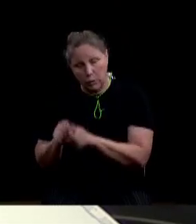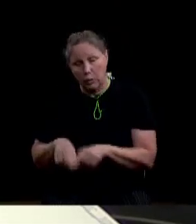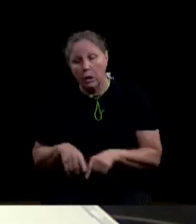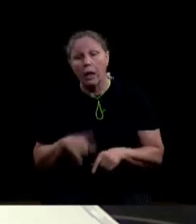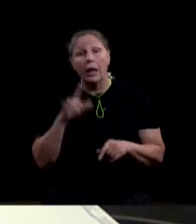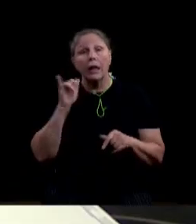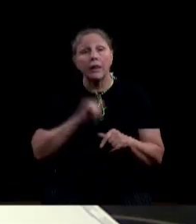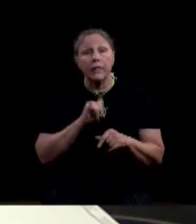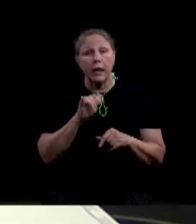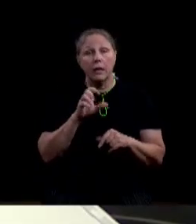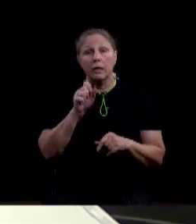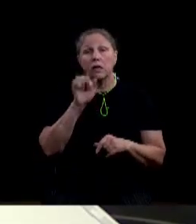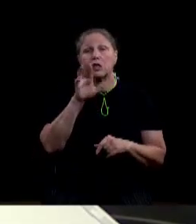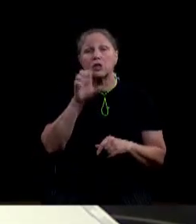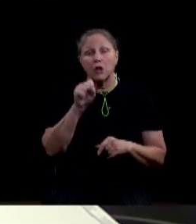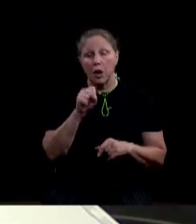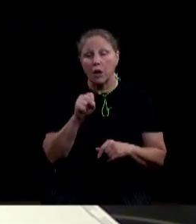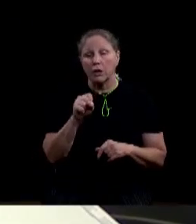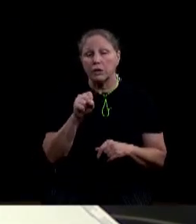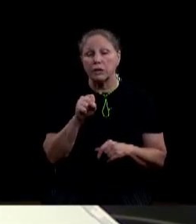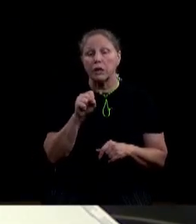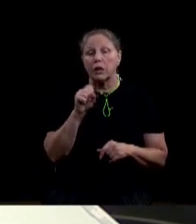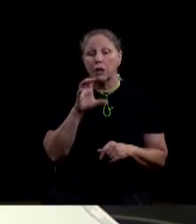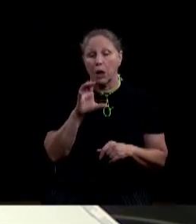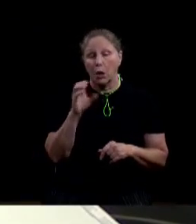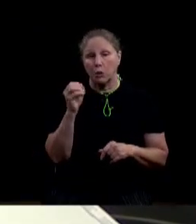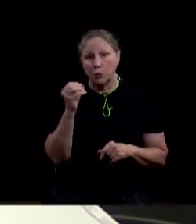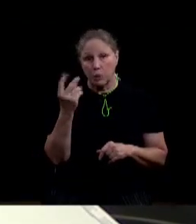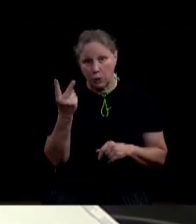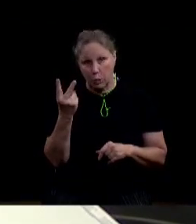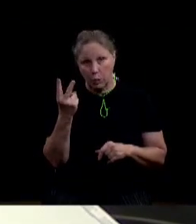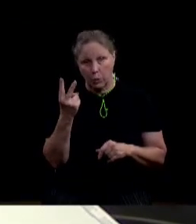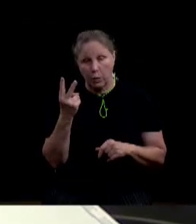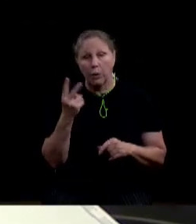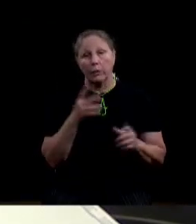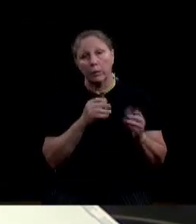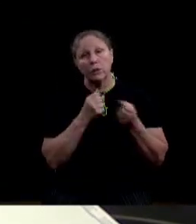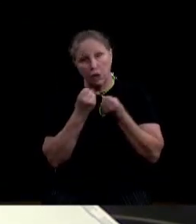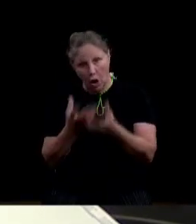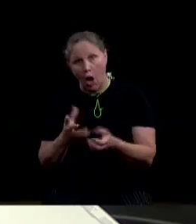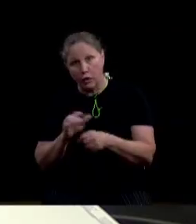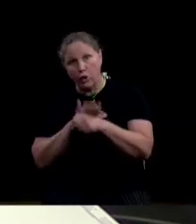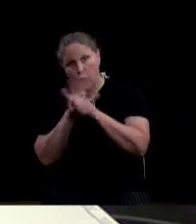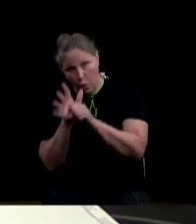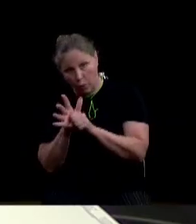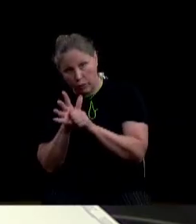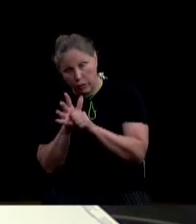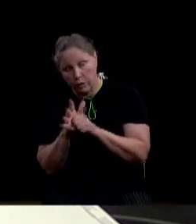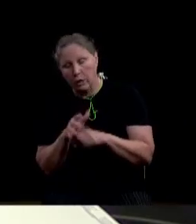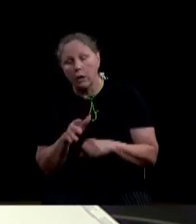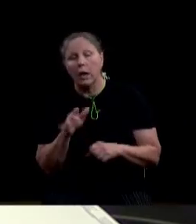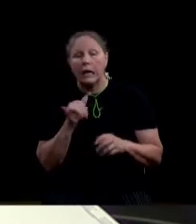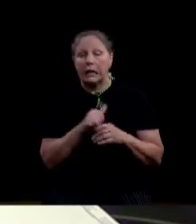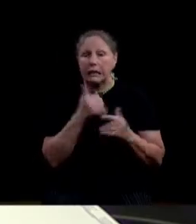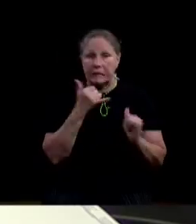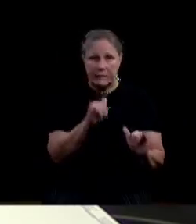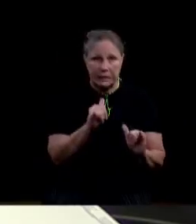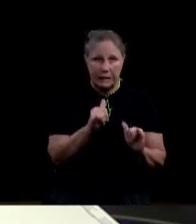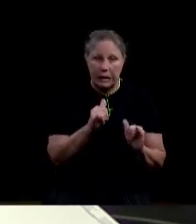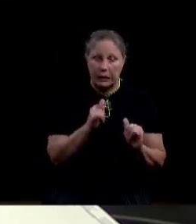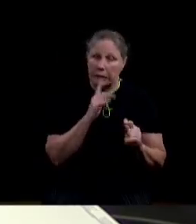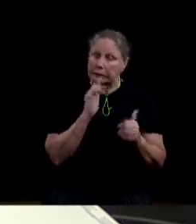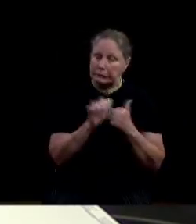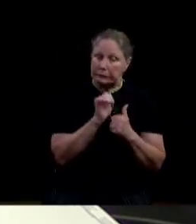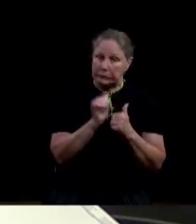SARS-CoV-2, which can lead to COVID-19, remains a significant threat to the health and safety of